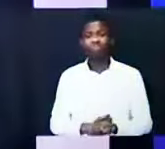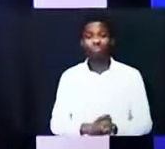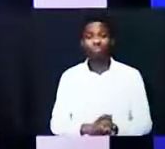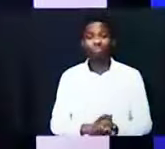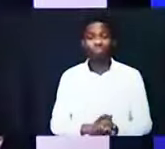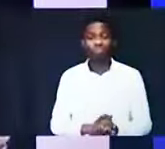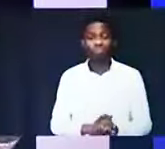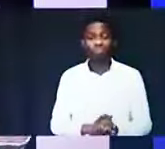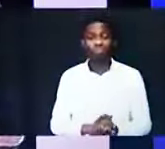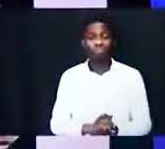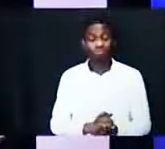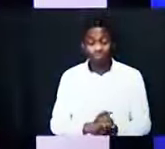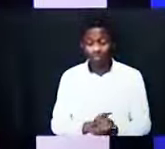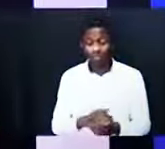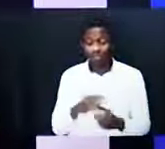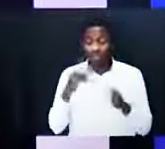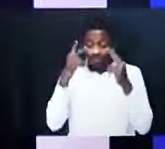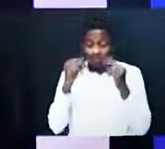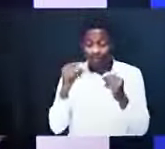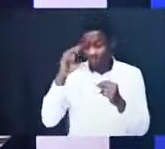Moses, the man of the law,